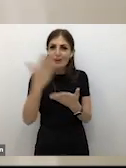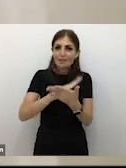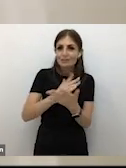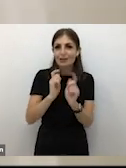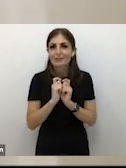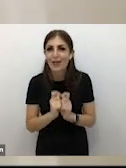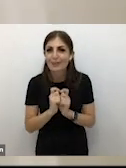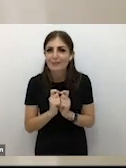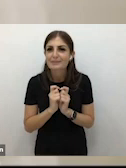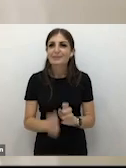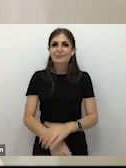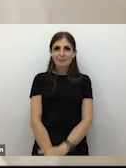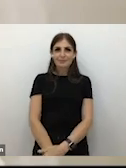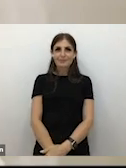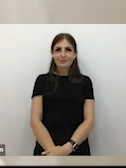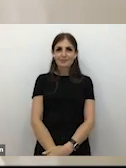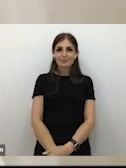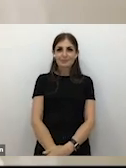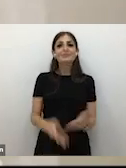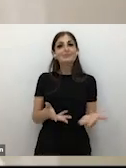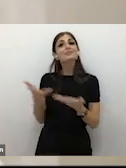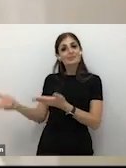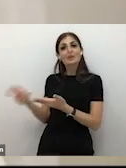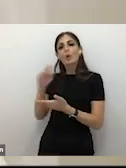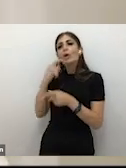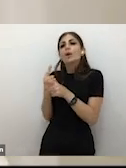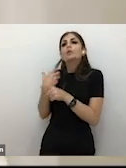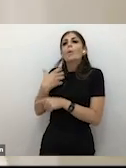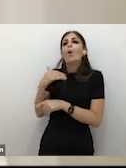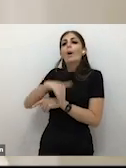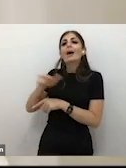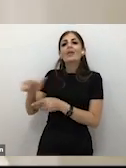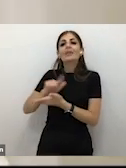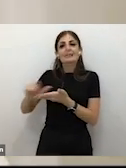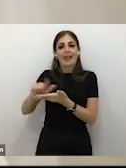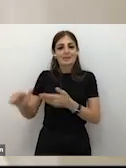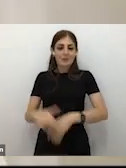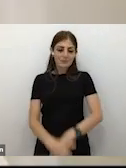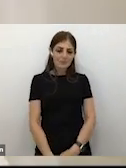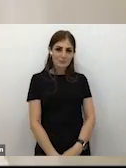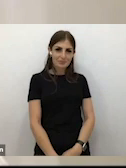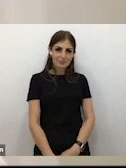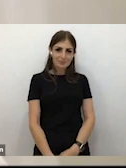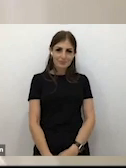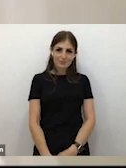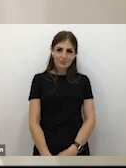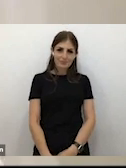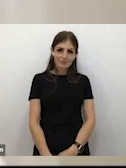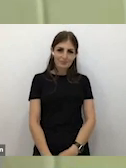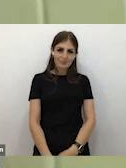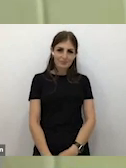value. I'll let Adelaide talk more about these themes later in the video. Back to you, Adelaide.